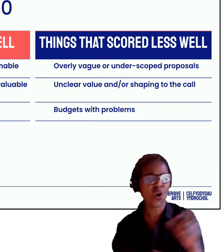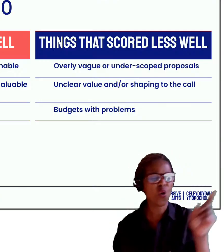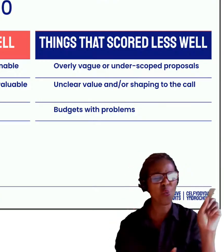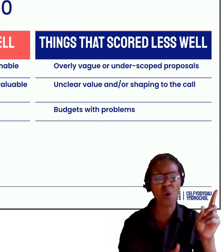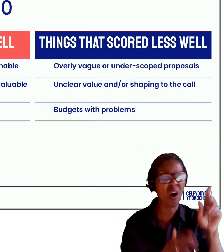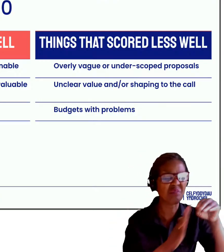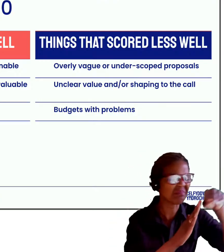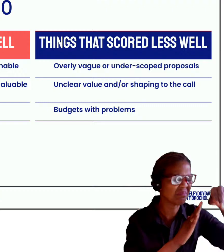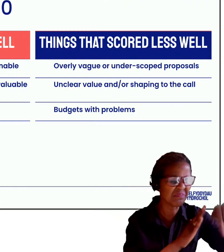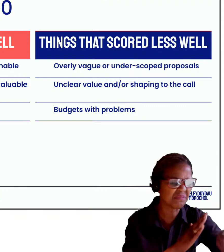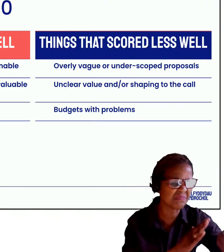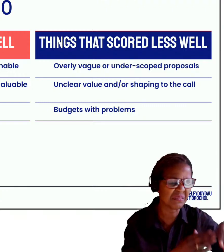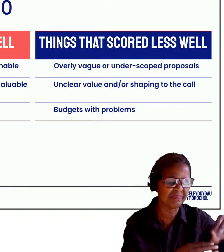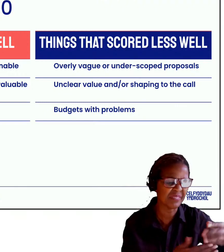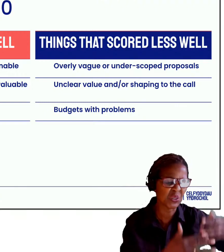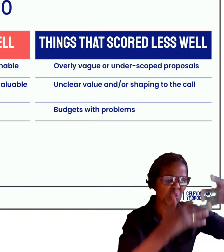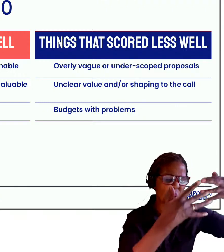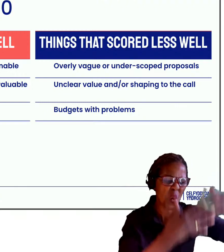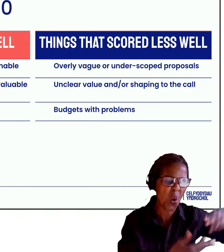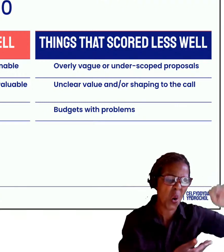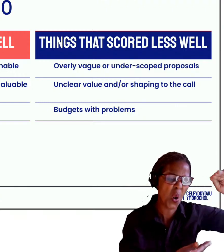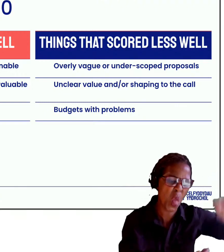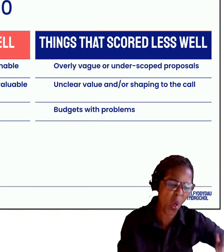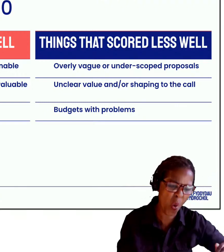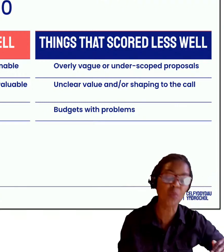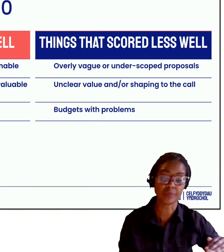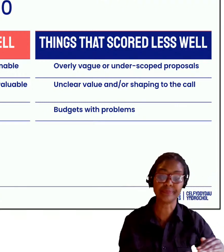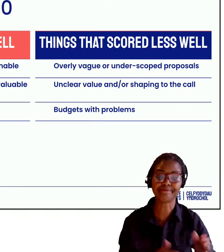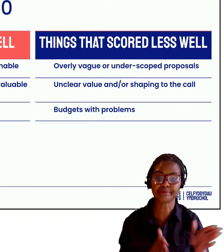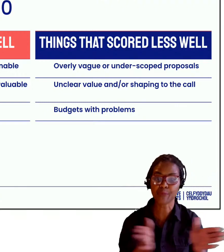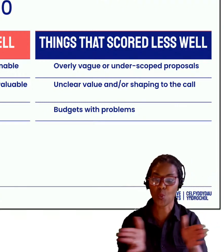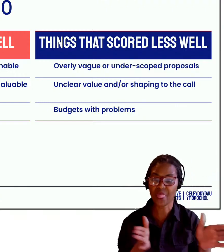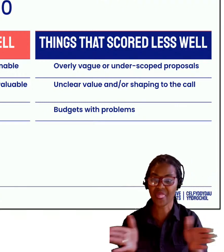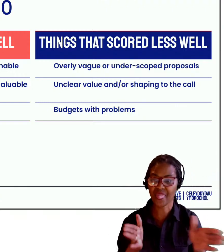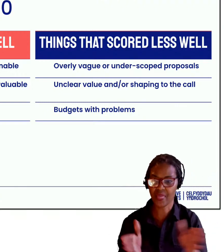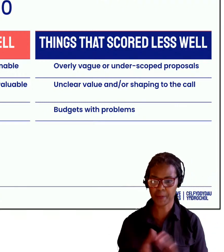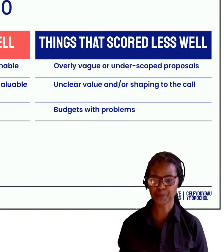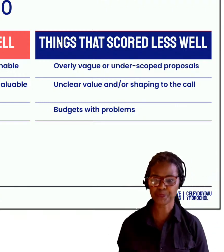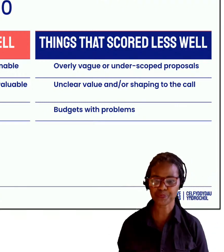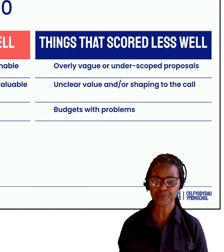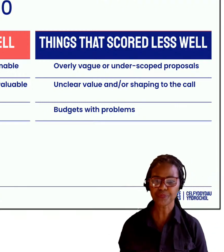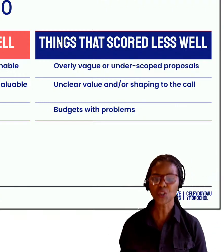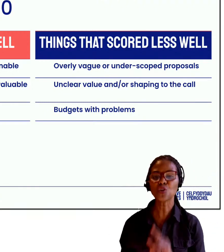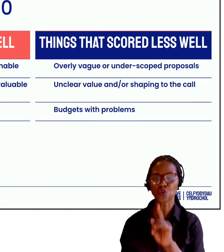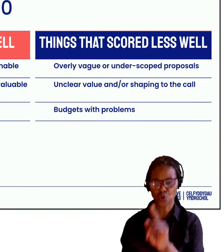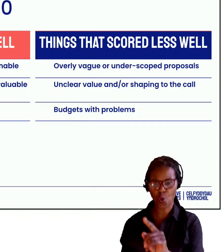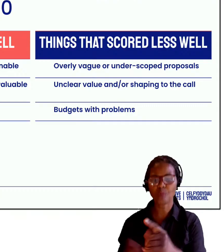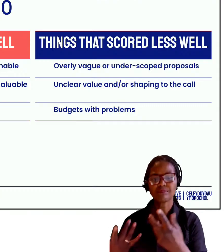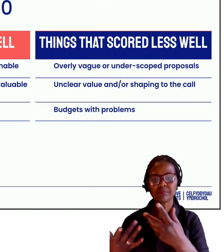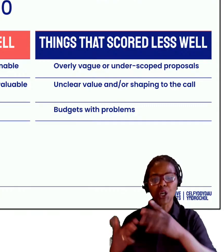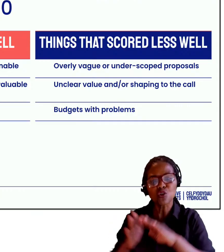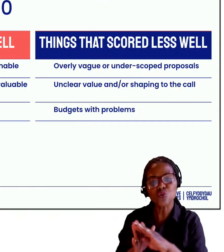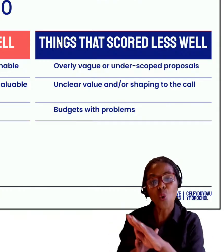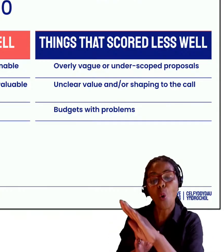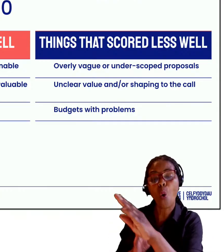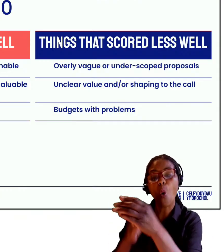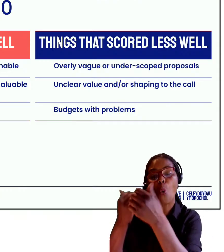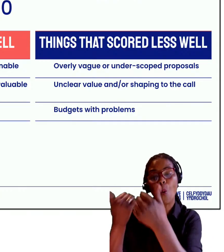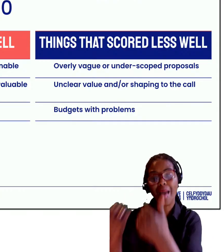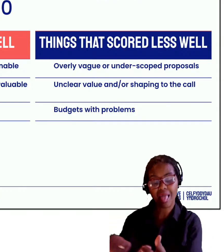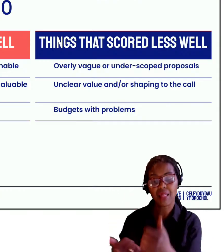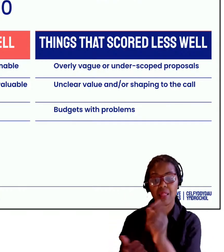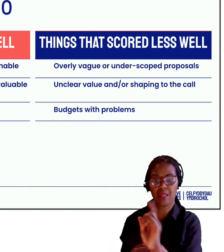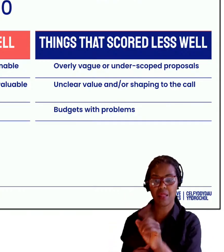that. Okay, so with Explore, things that scored well give a clear sense of what the funding